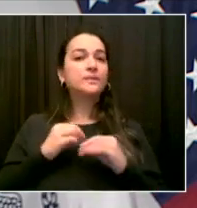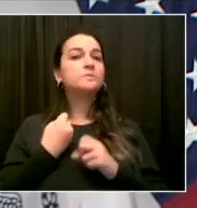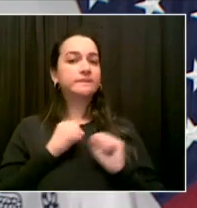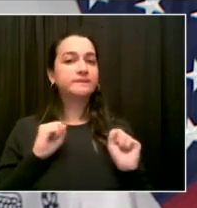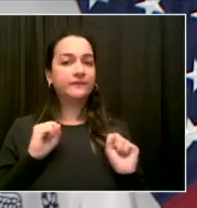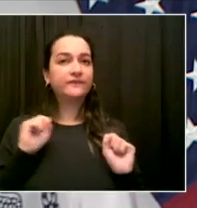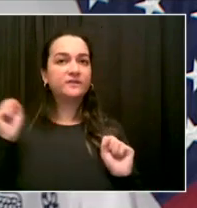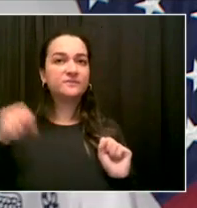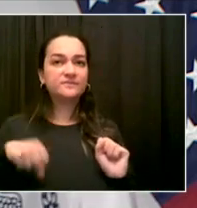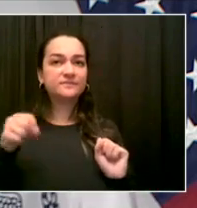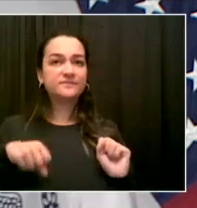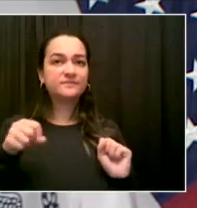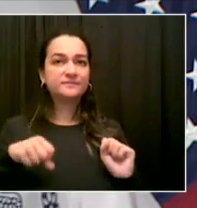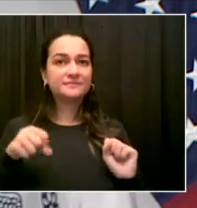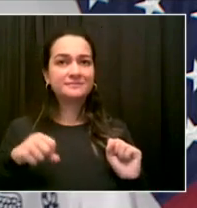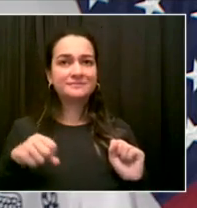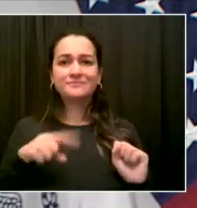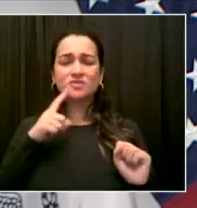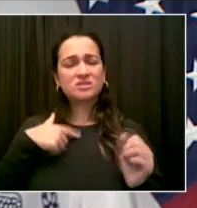need. Go ahead, Yehudit.